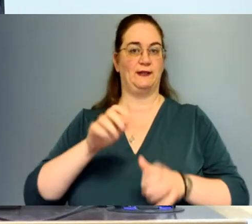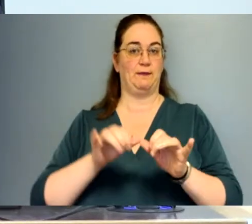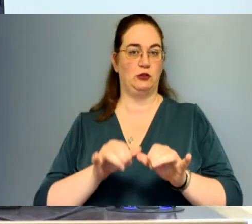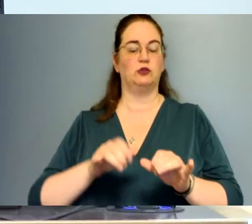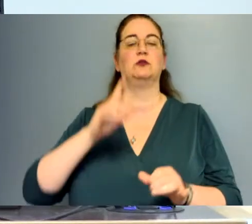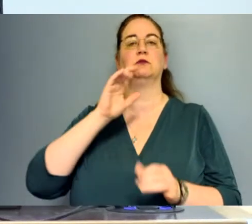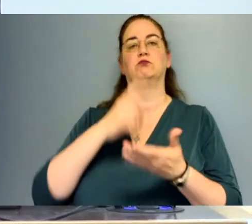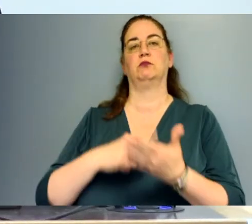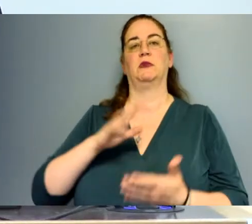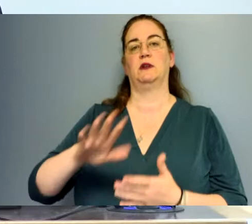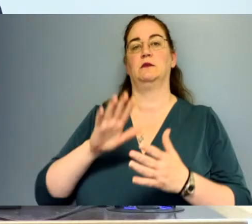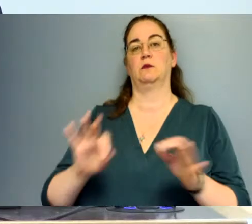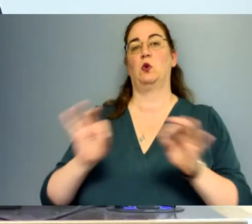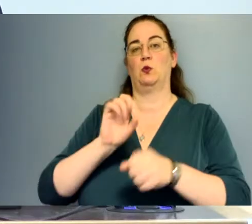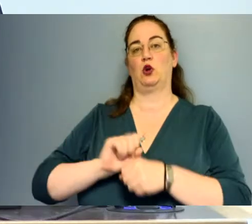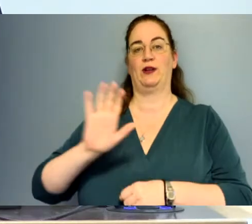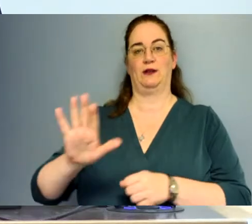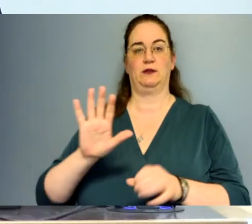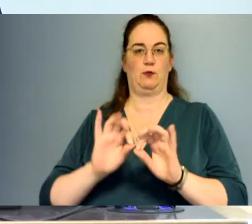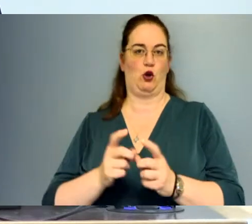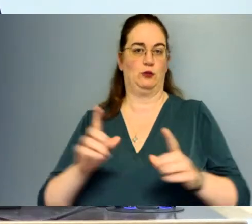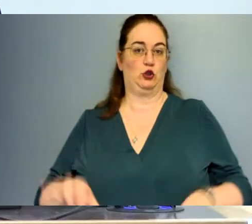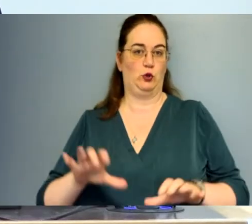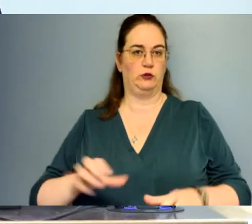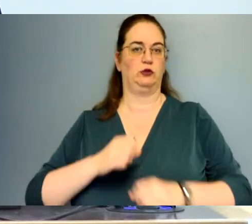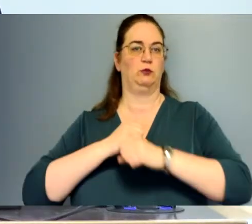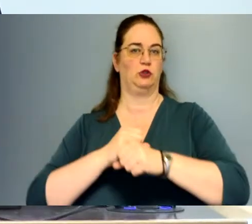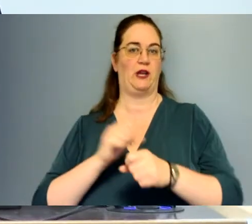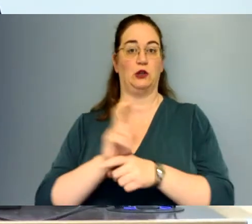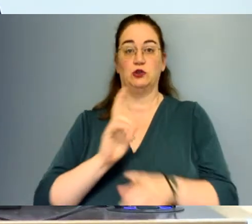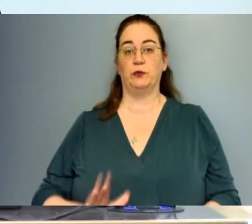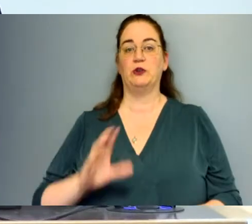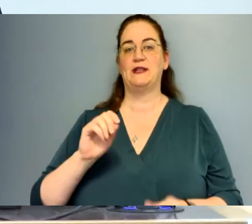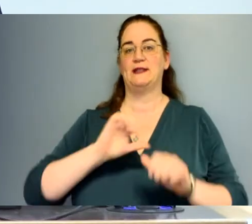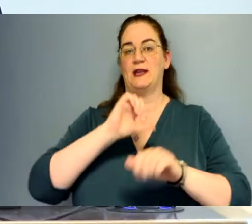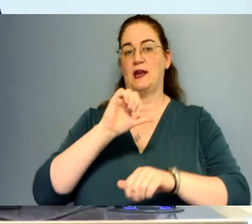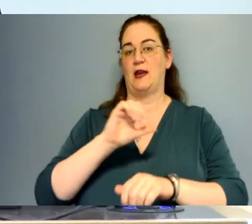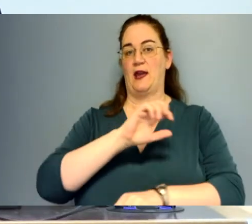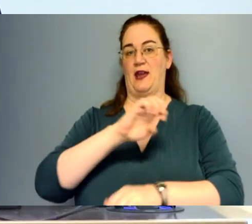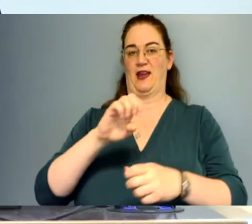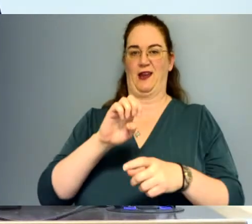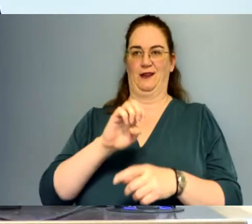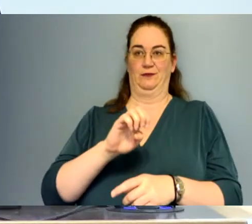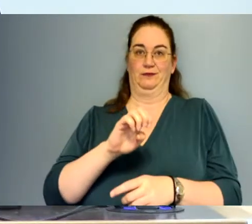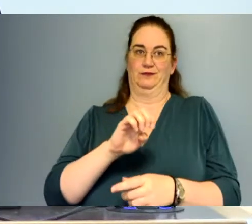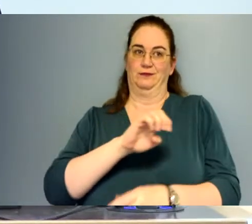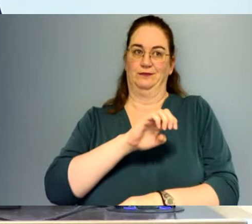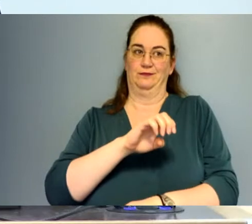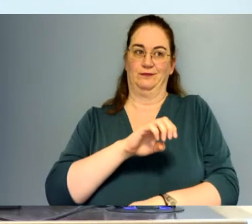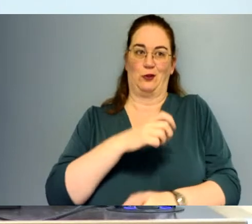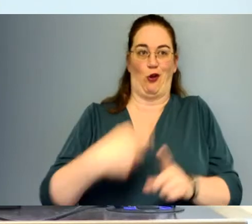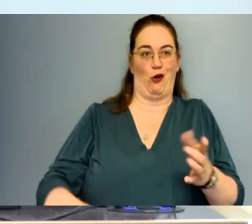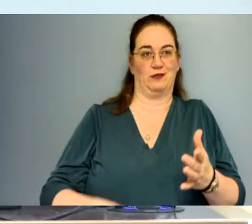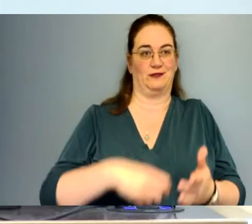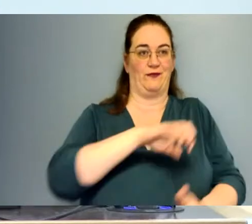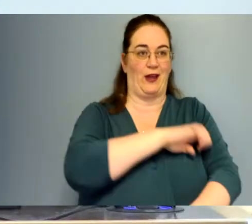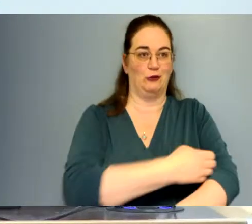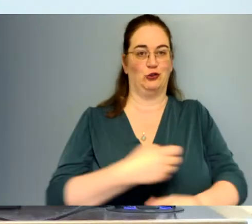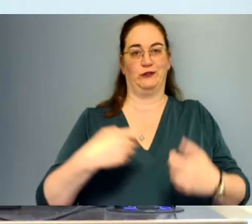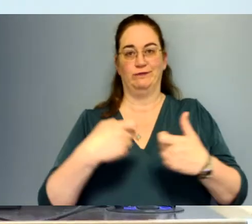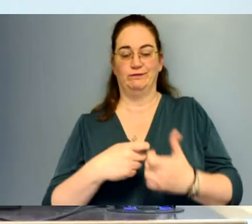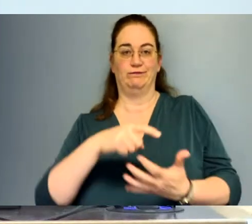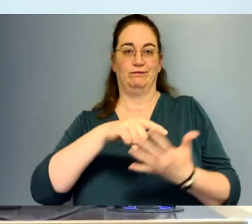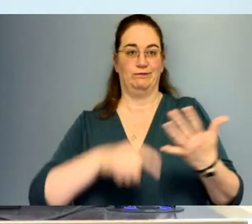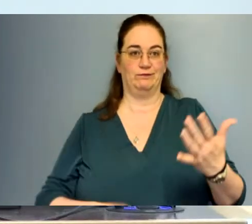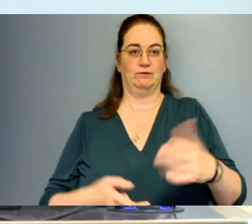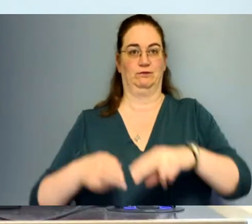important work his department has been doing to protect consumers as energy prices are going to be going up as the temperature goes